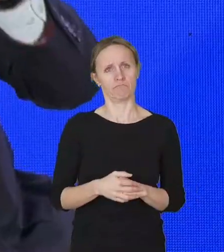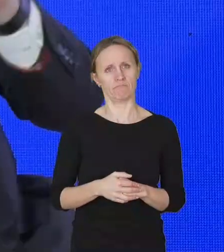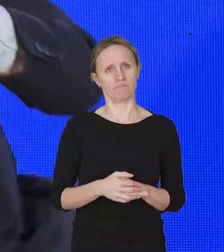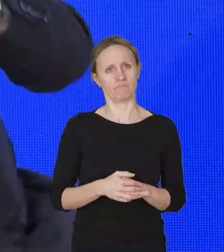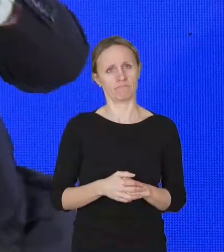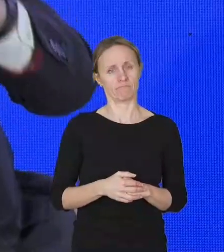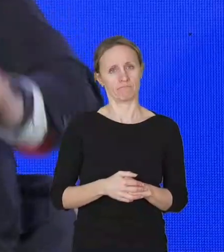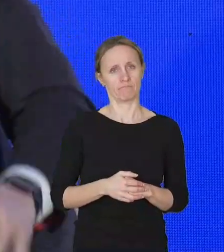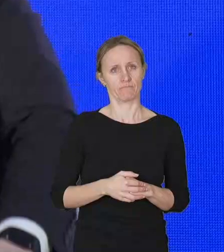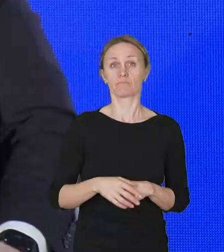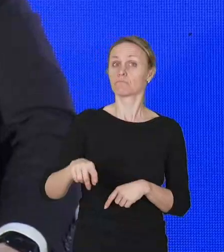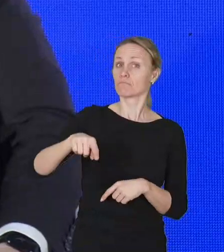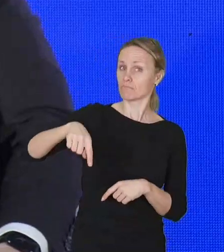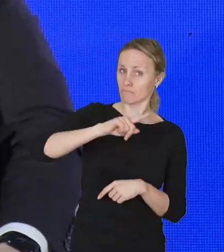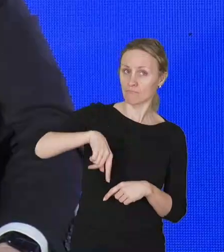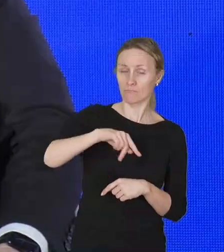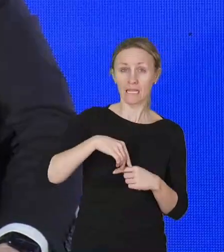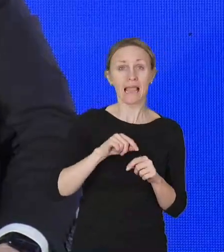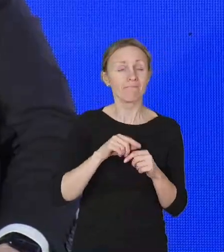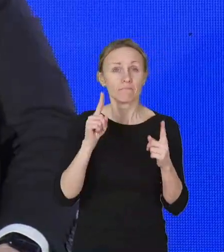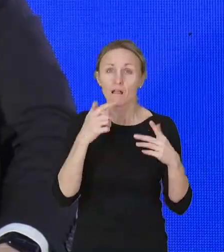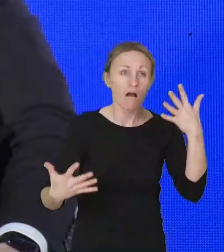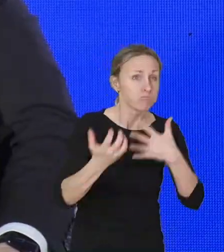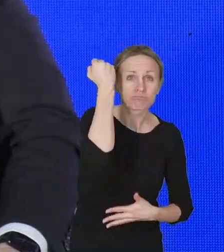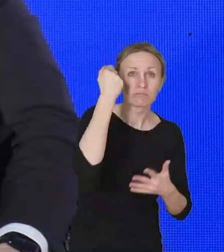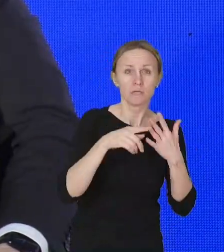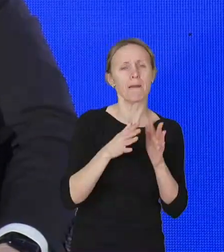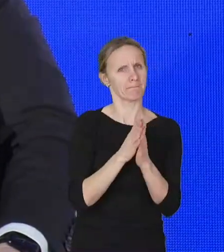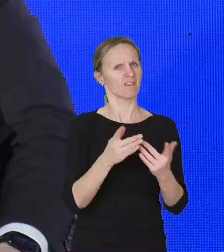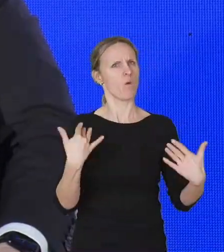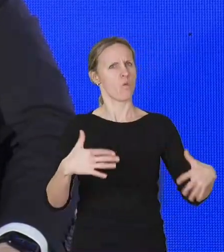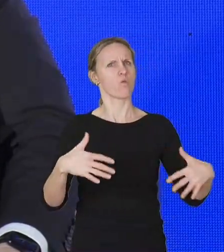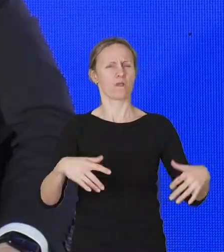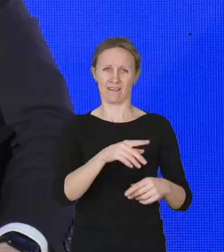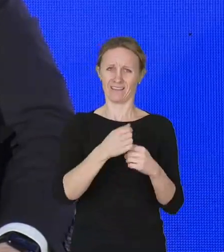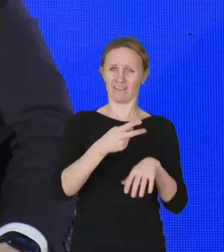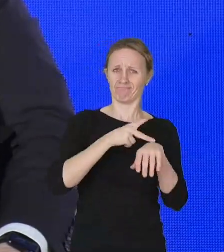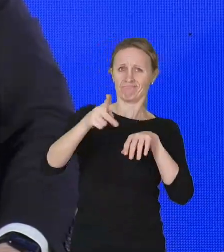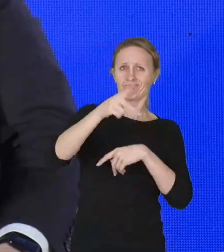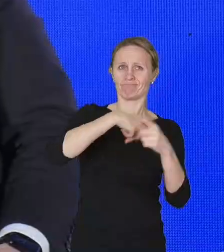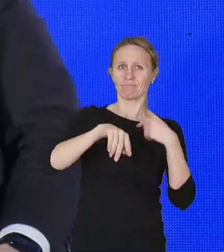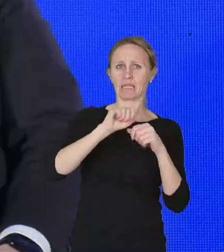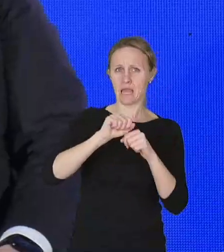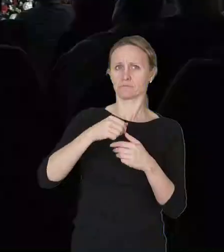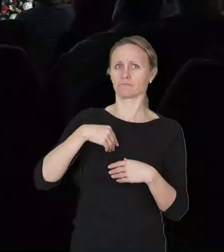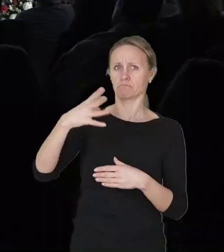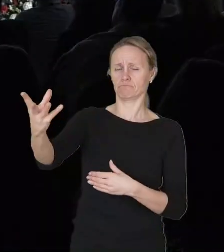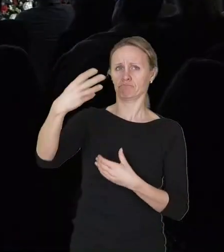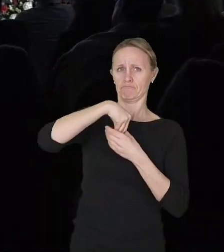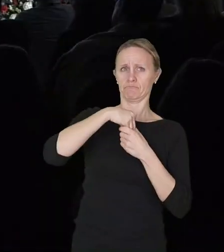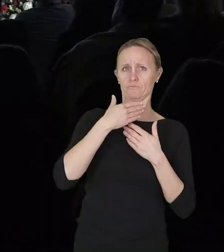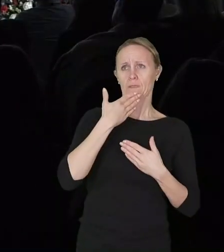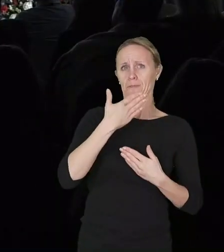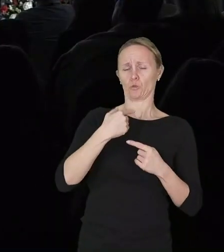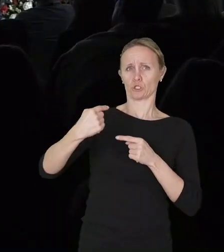local potentials, then we really can become competitive. Otherwise, thank you very much. I think you touched an issue which